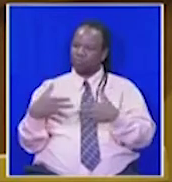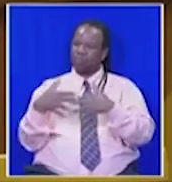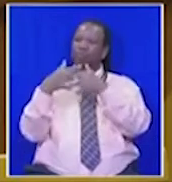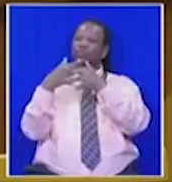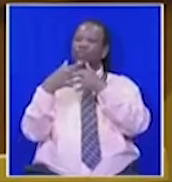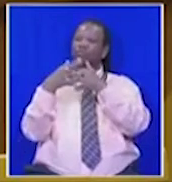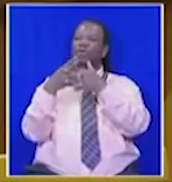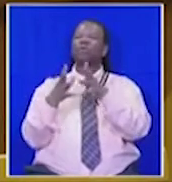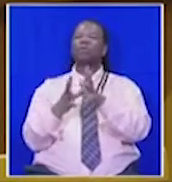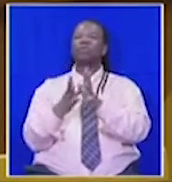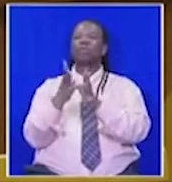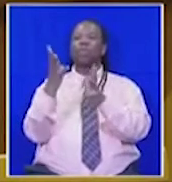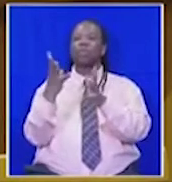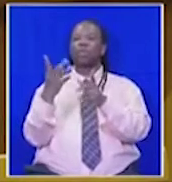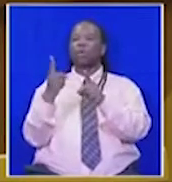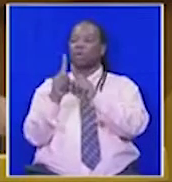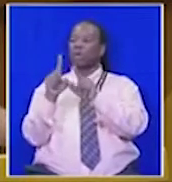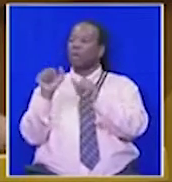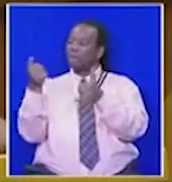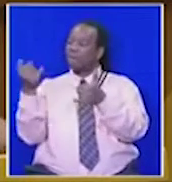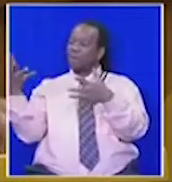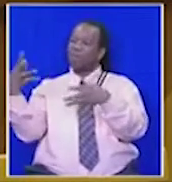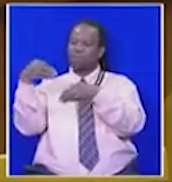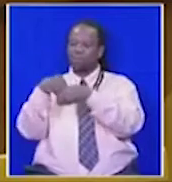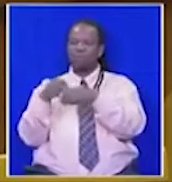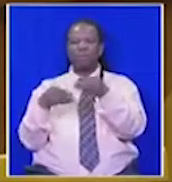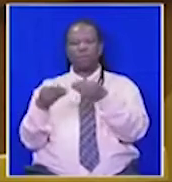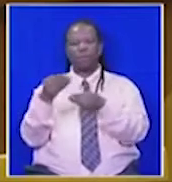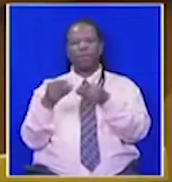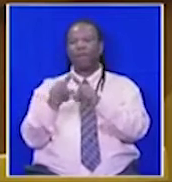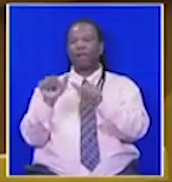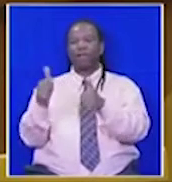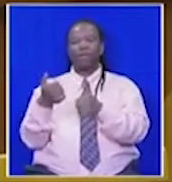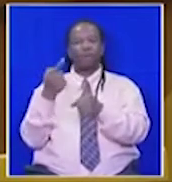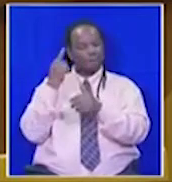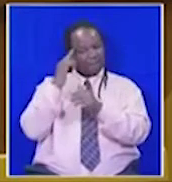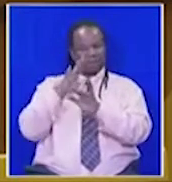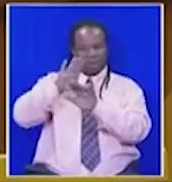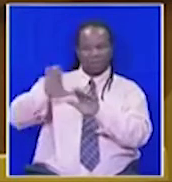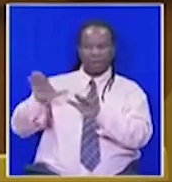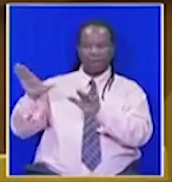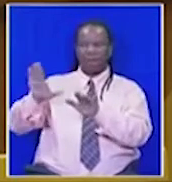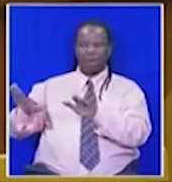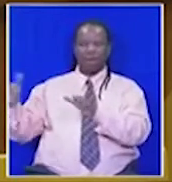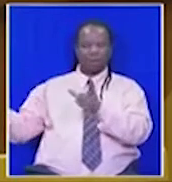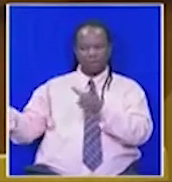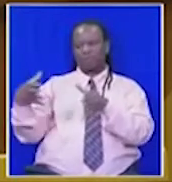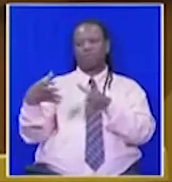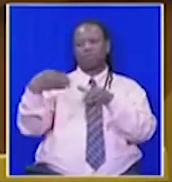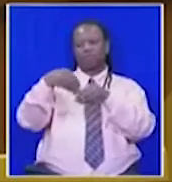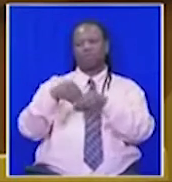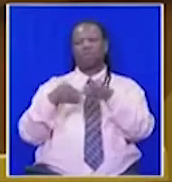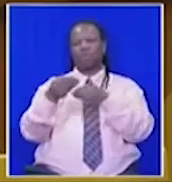will bring more people into the economy, ensure that the marginalized don't remain marginalized, but importantly, that all